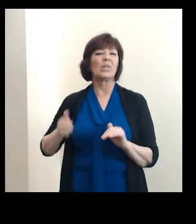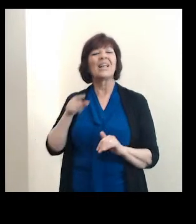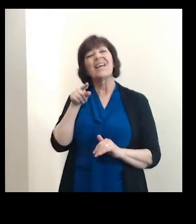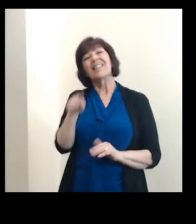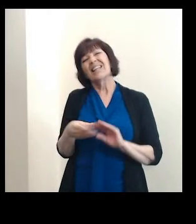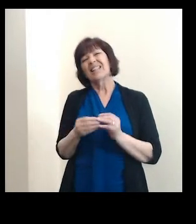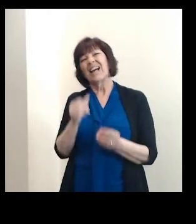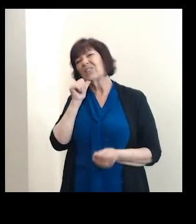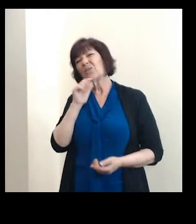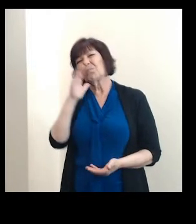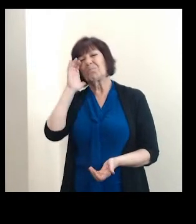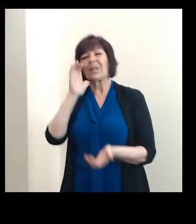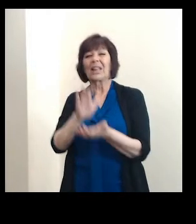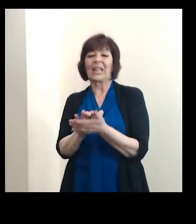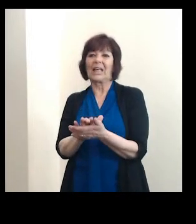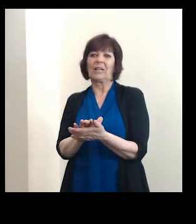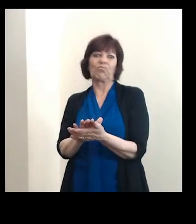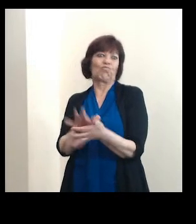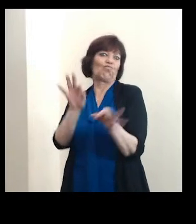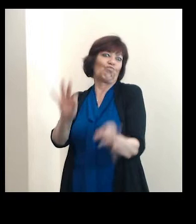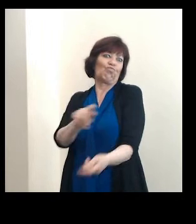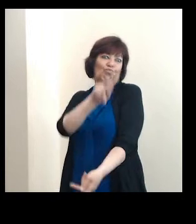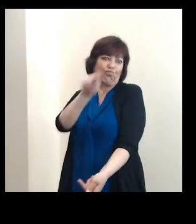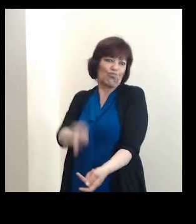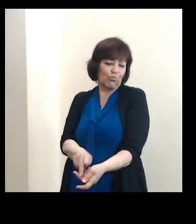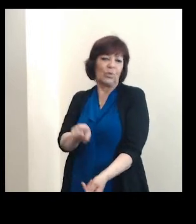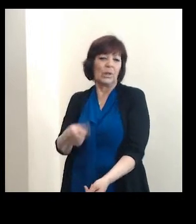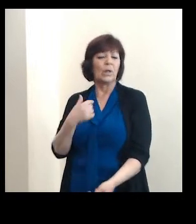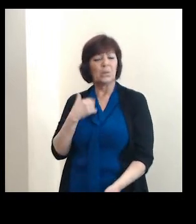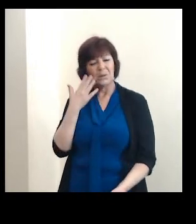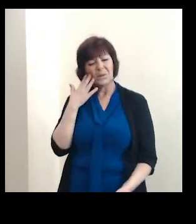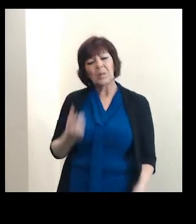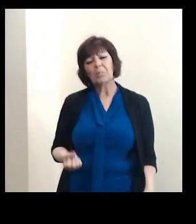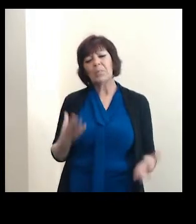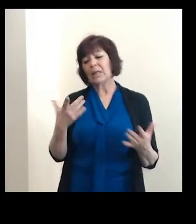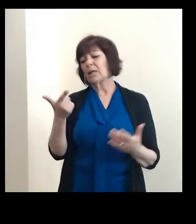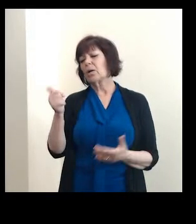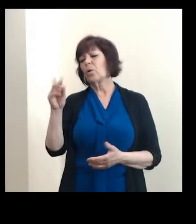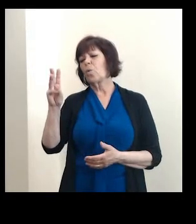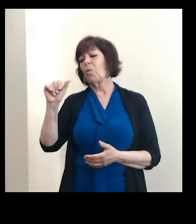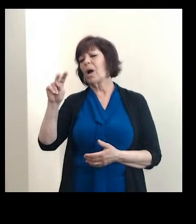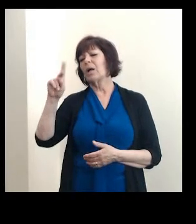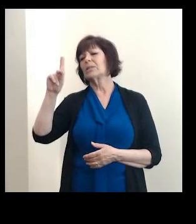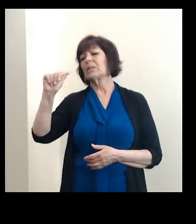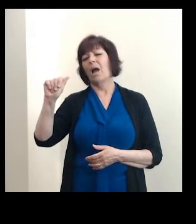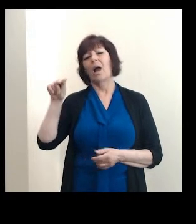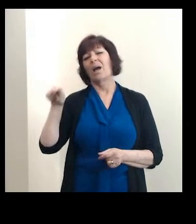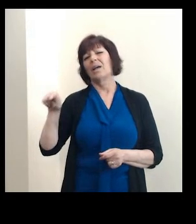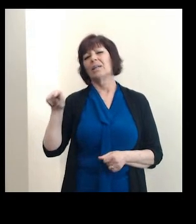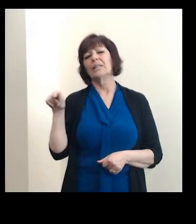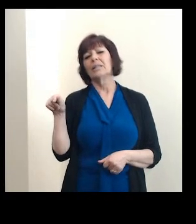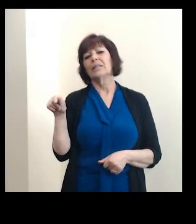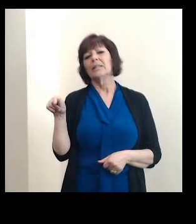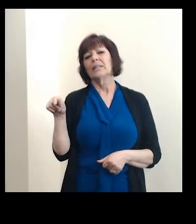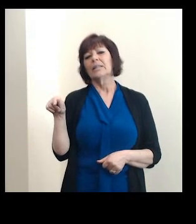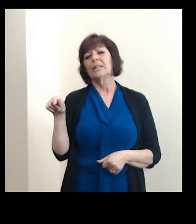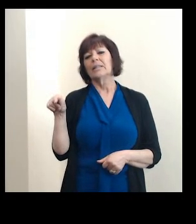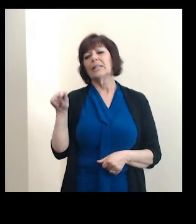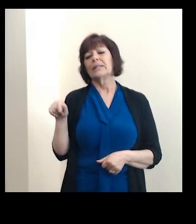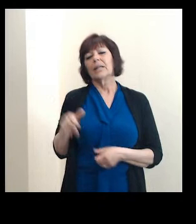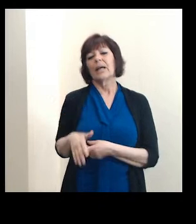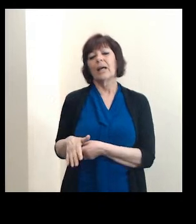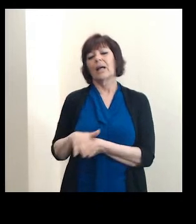is 100% accurate because we know a good portion of Gowanda in the 14070 zip code covers